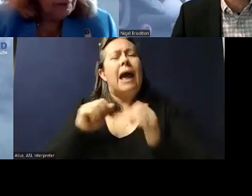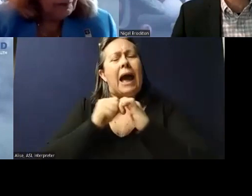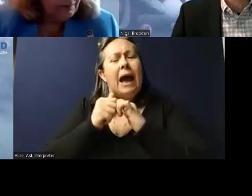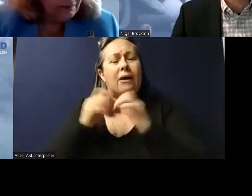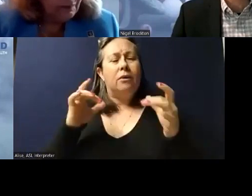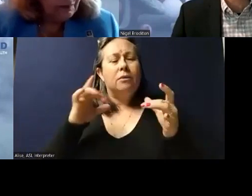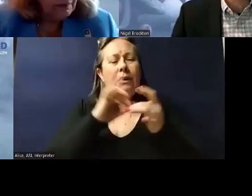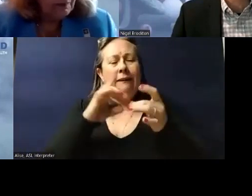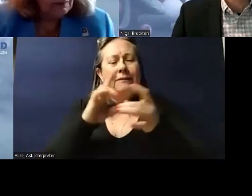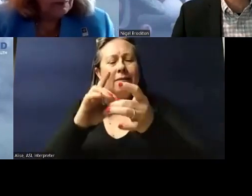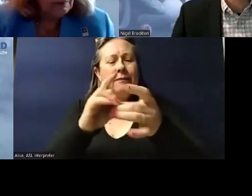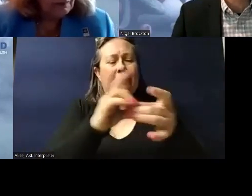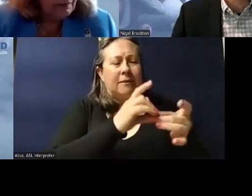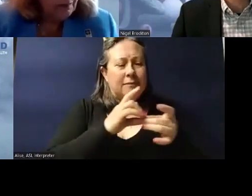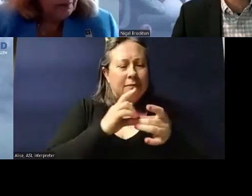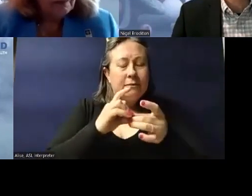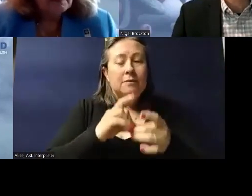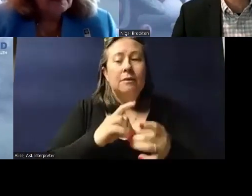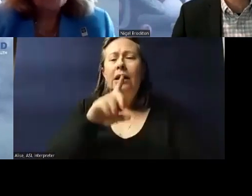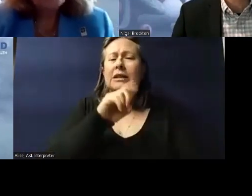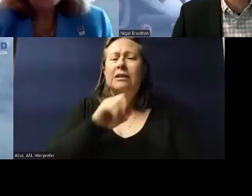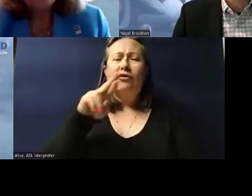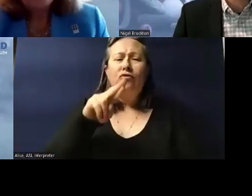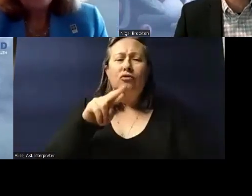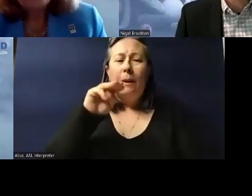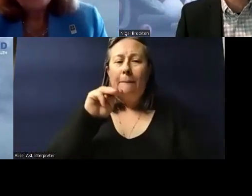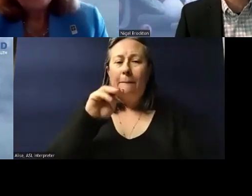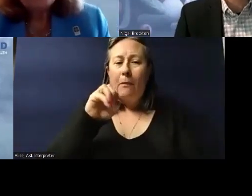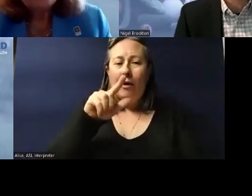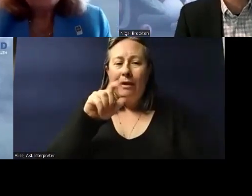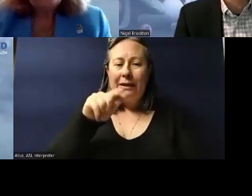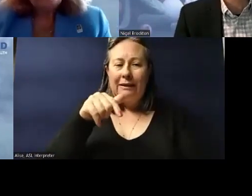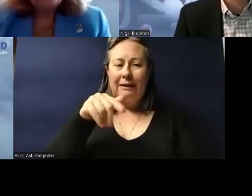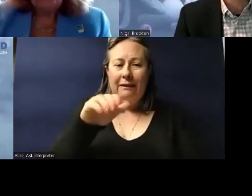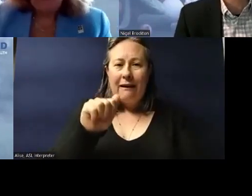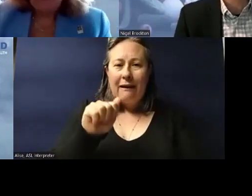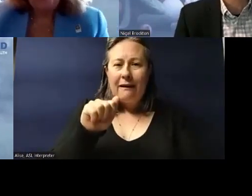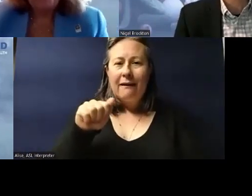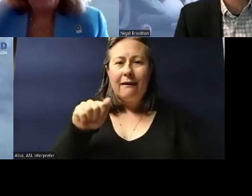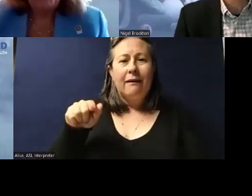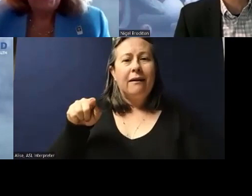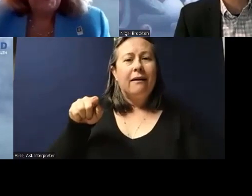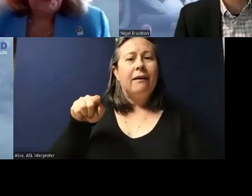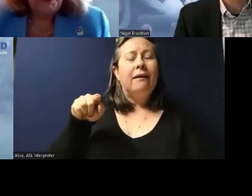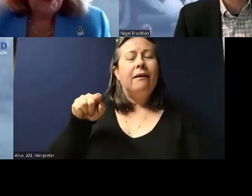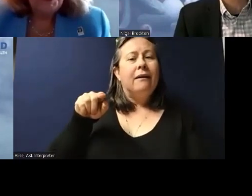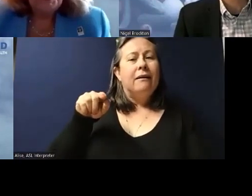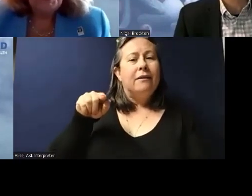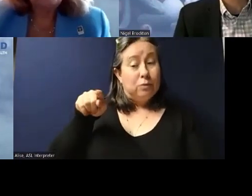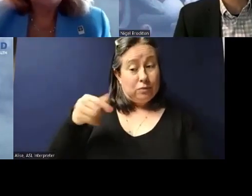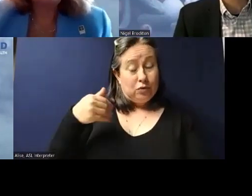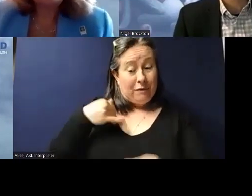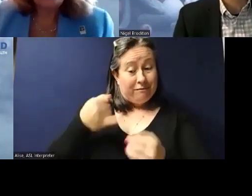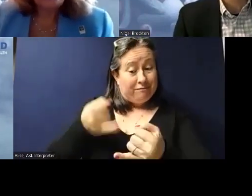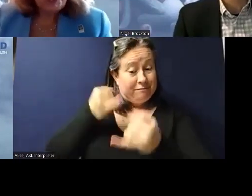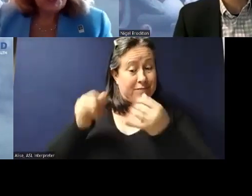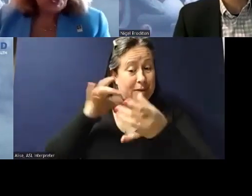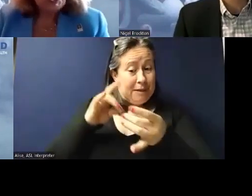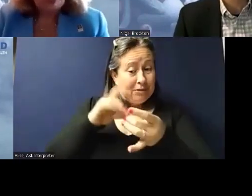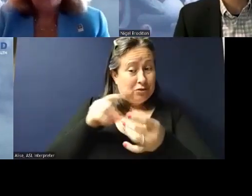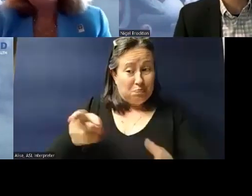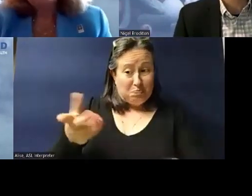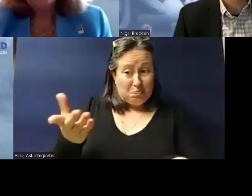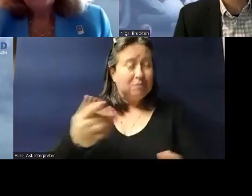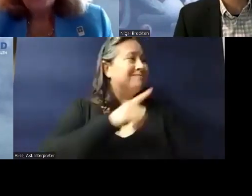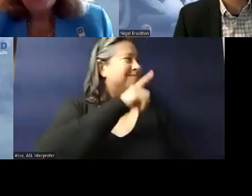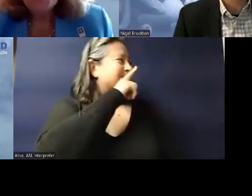those dots? So Dr. Malikian, I'm going to turn the floor to you. You have a final take-home message that you'd like to leave us with?